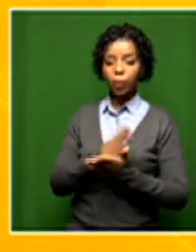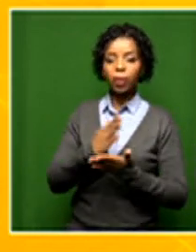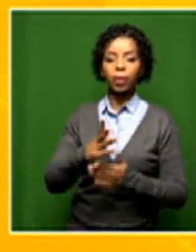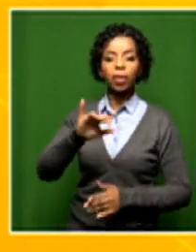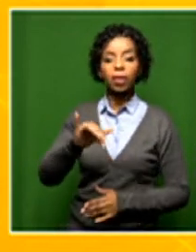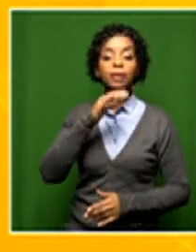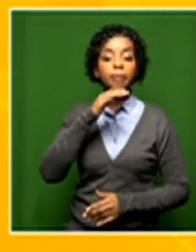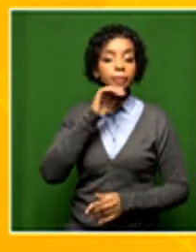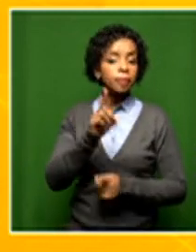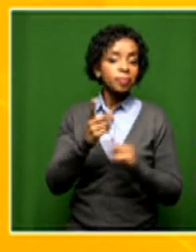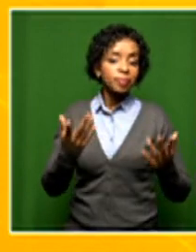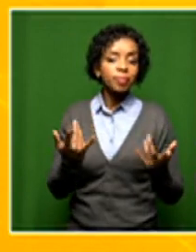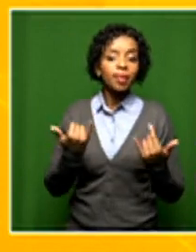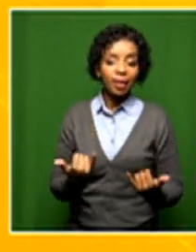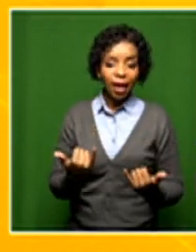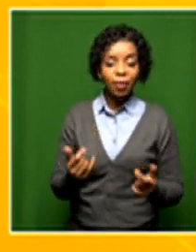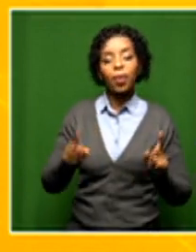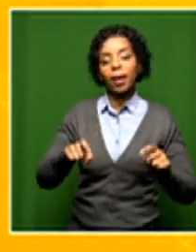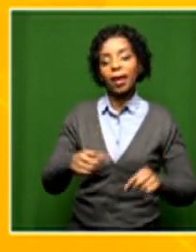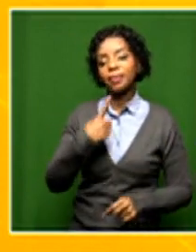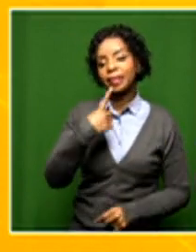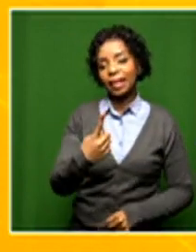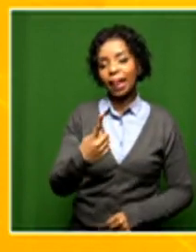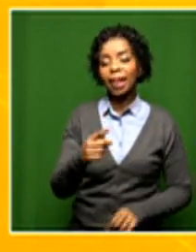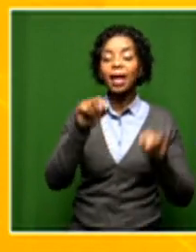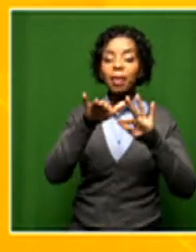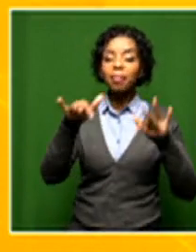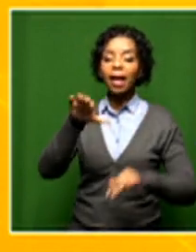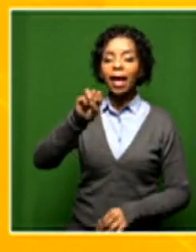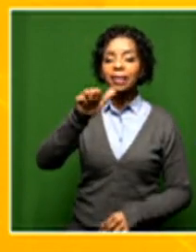that means that we at that point where we have to say goodbye to our viewers on SABC